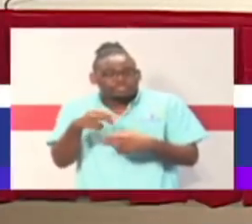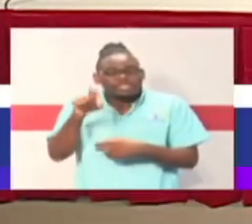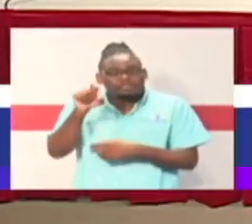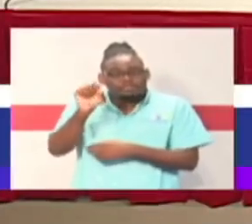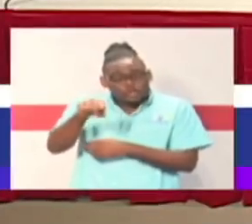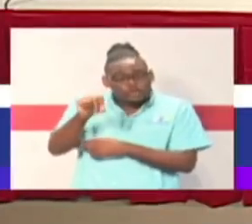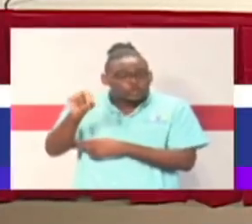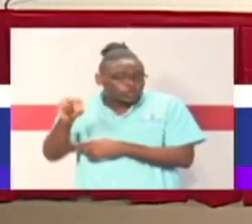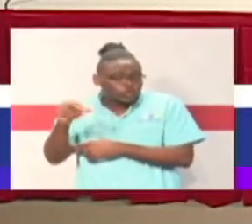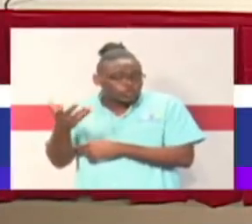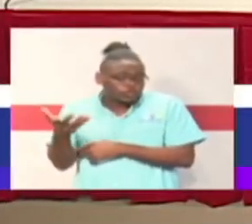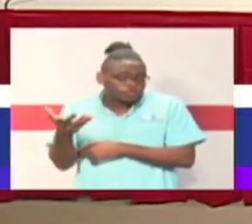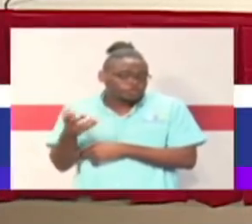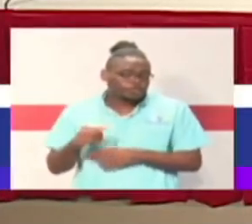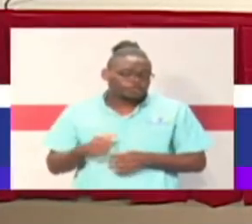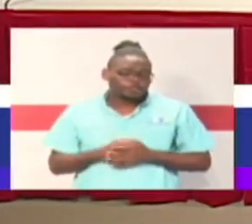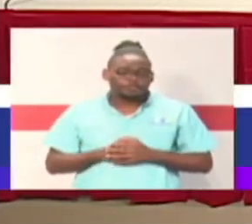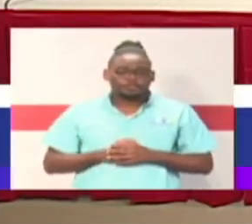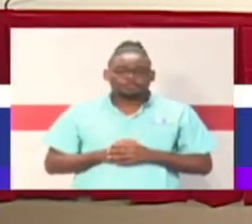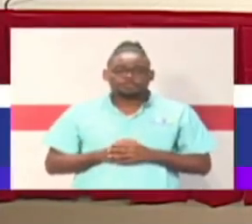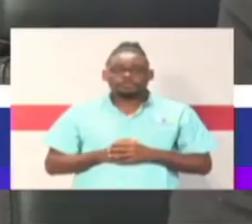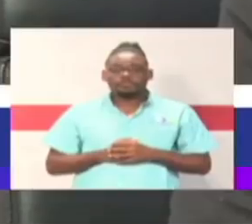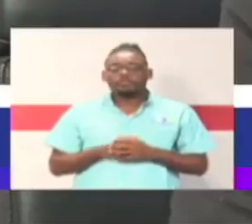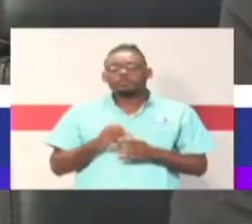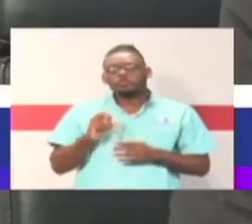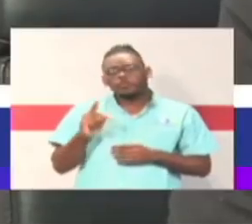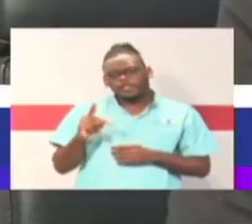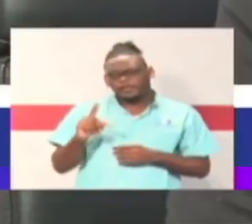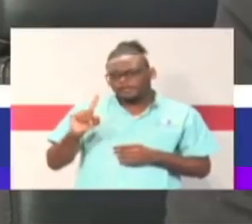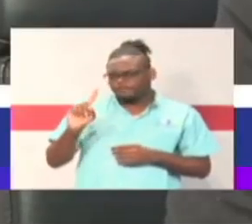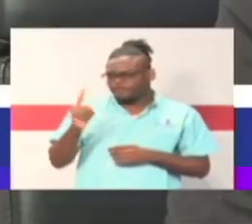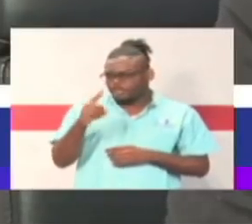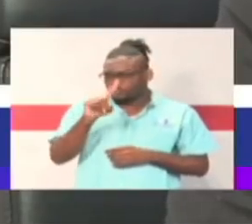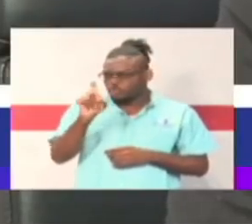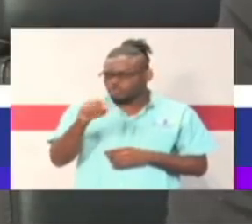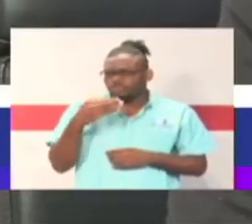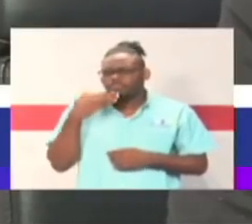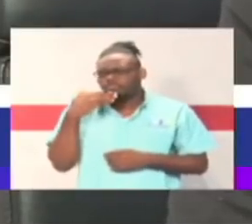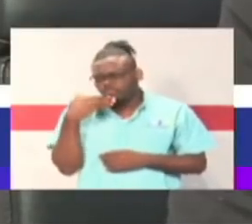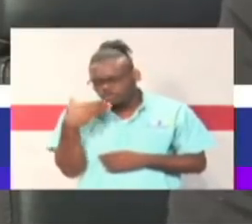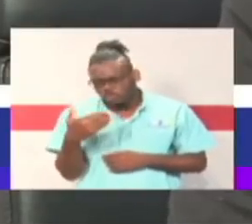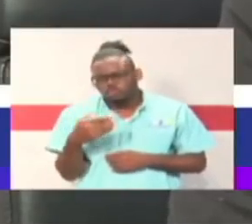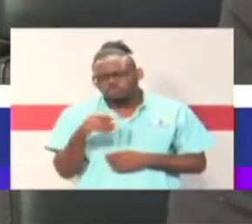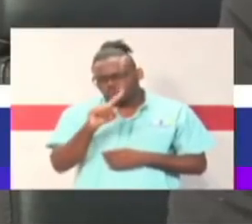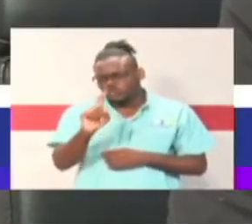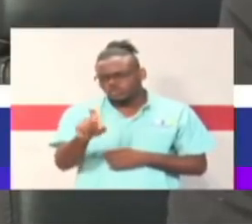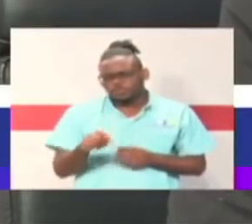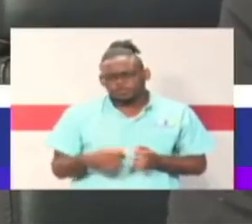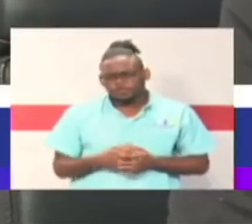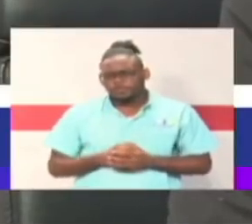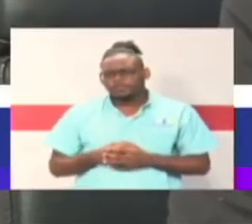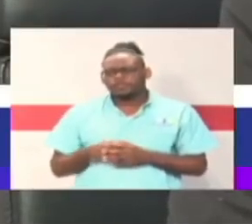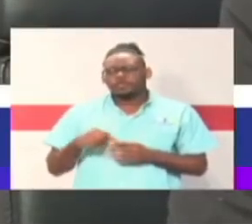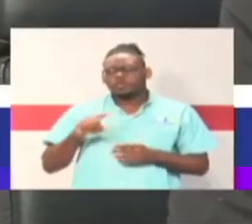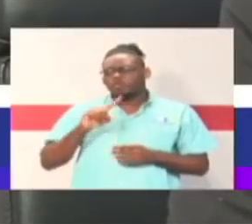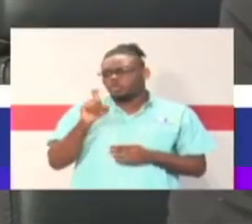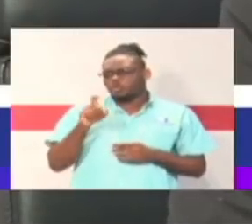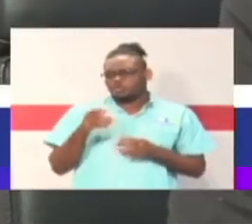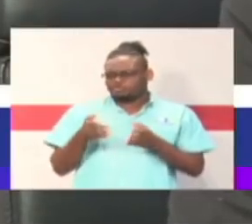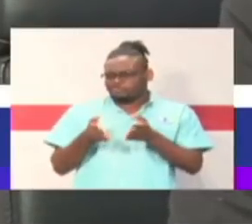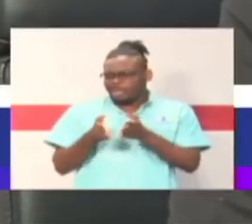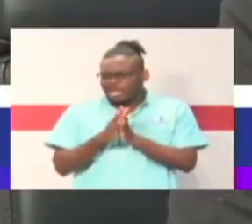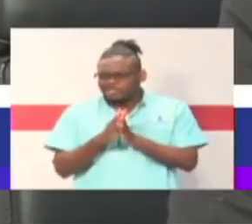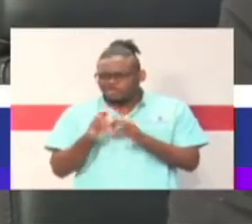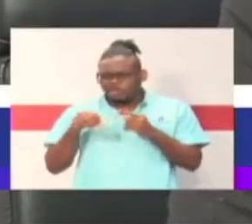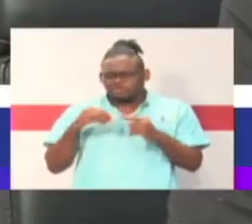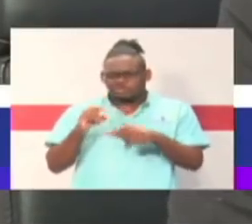Okay, it's okay. I'll take the first question. Thank you, Rishad. So the question you asked is about use of